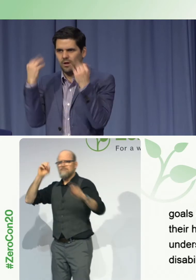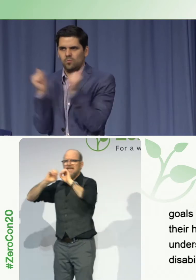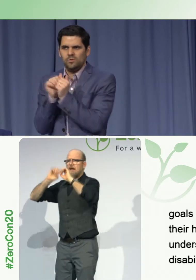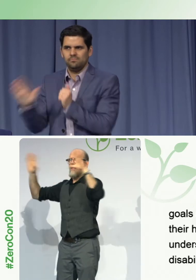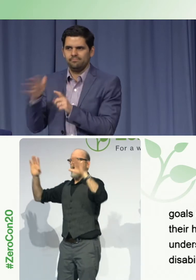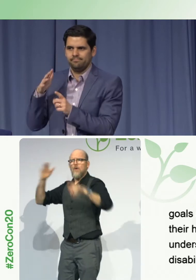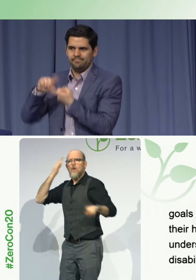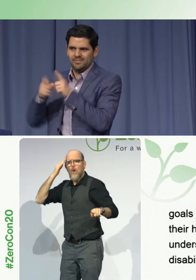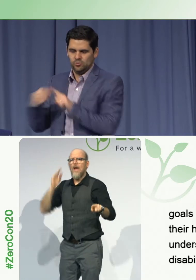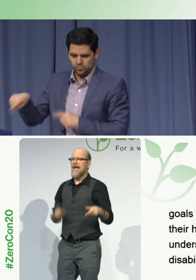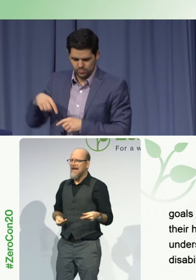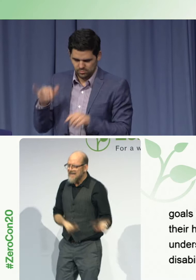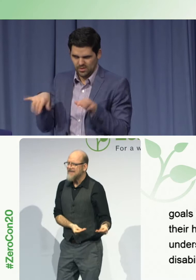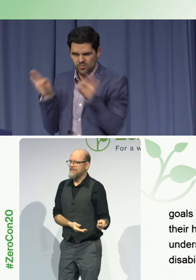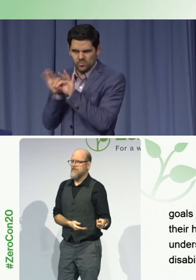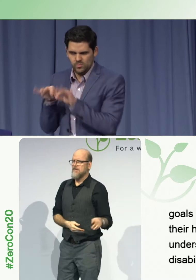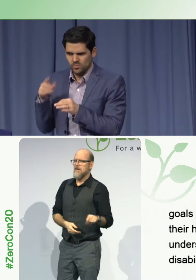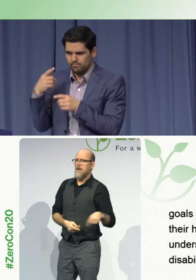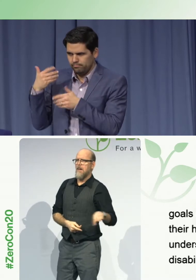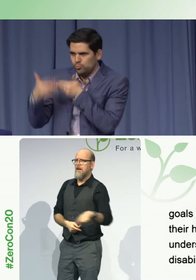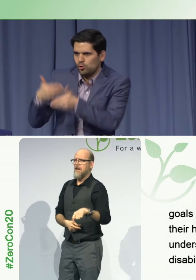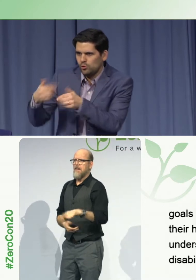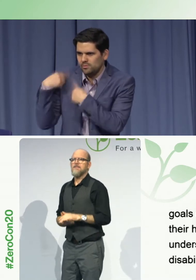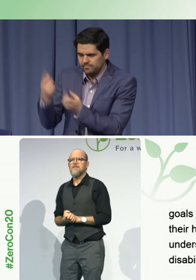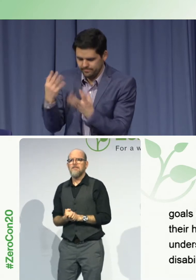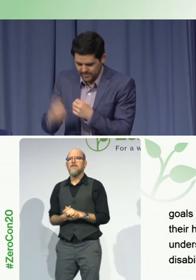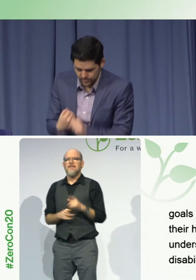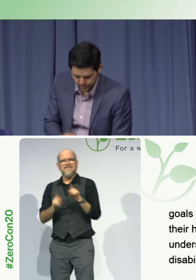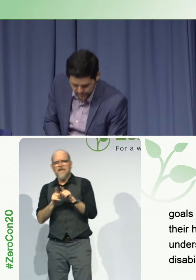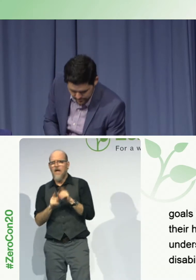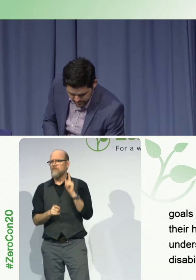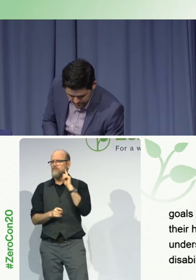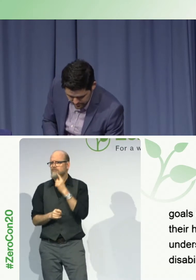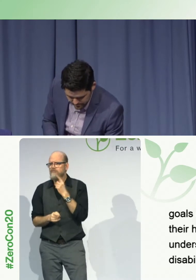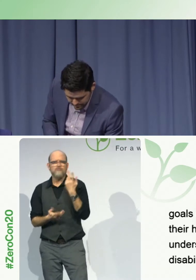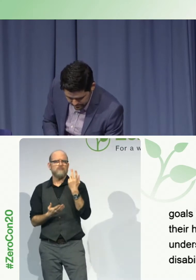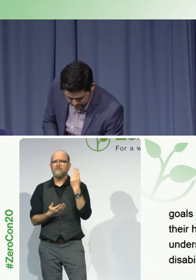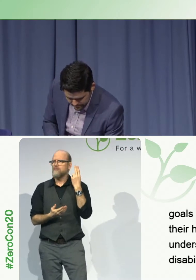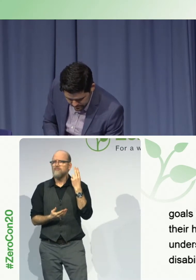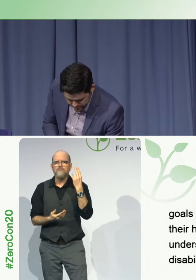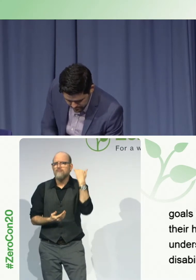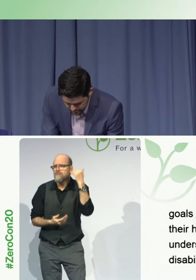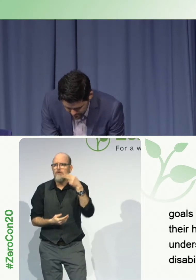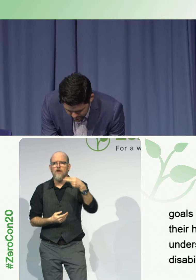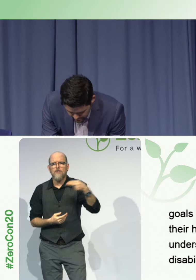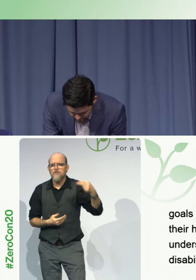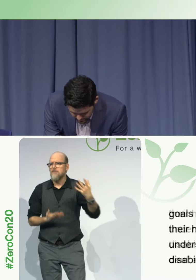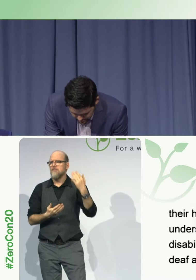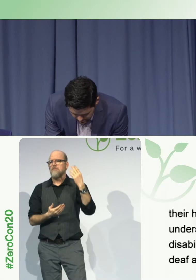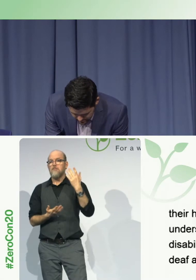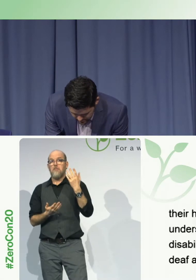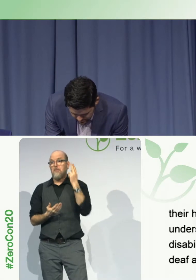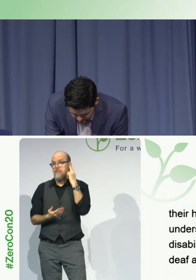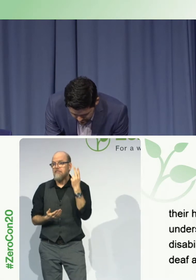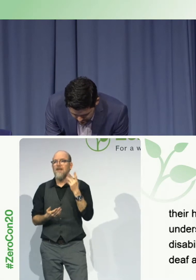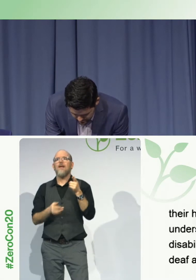pertains to deaf and hard of hearing students who need to be educated in settings that include sign language, which may not always be in